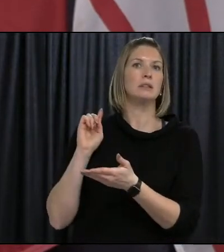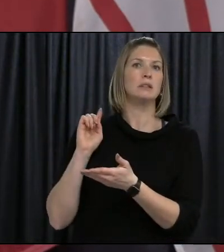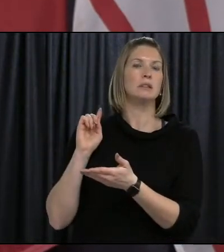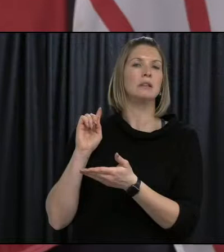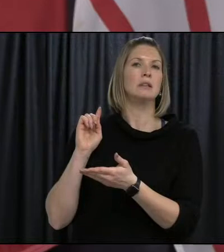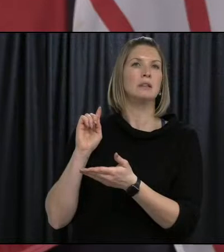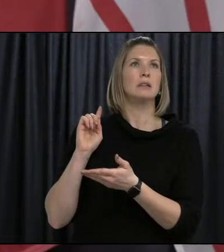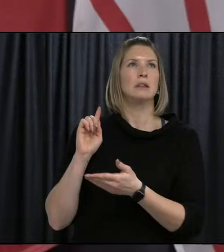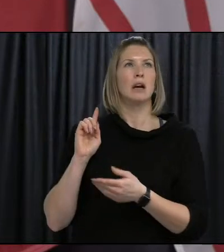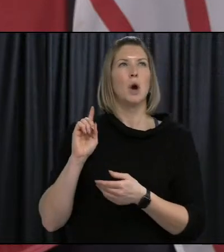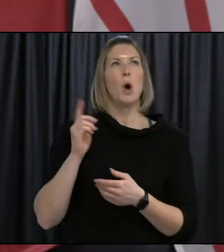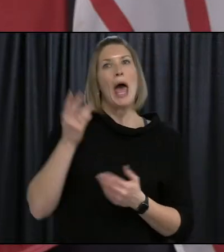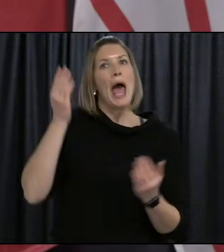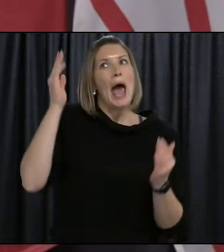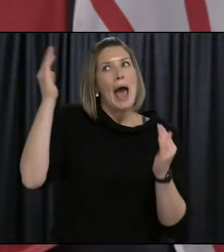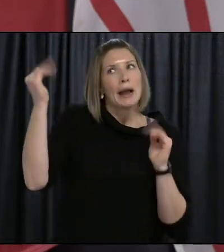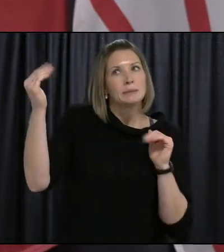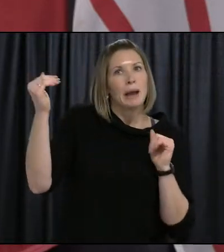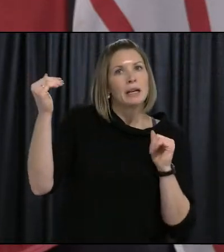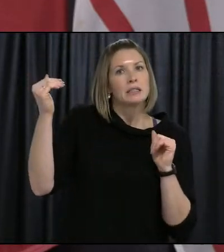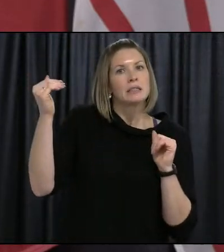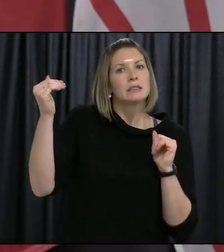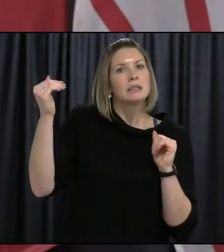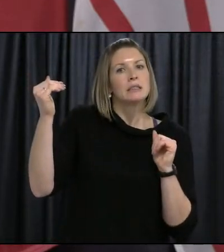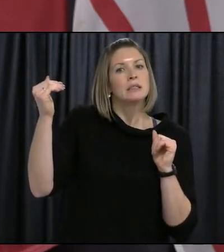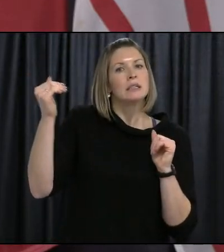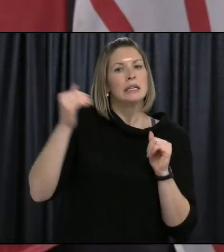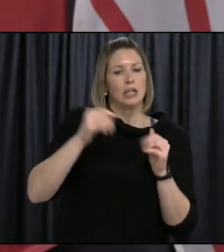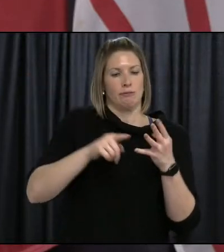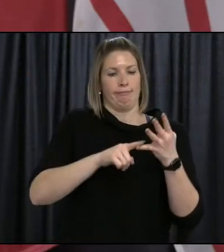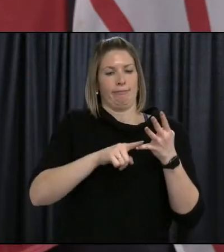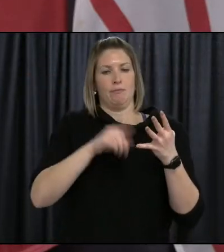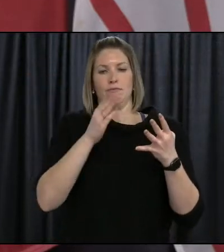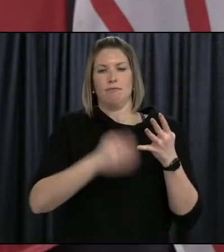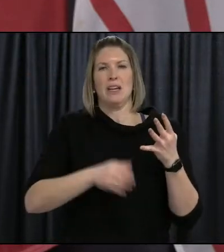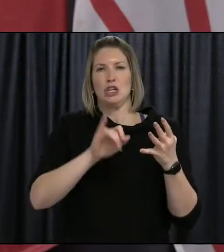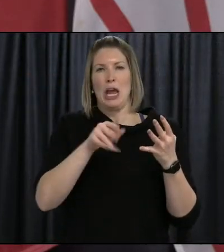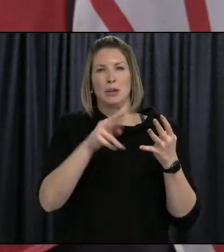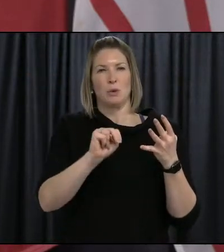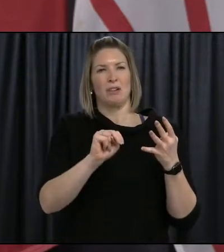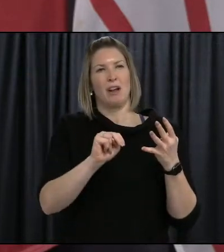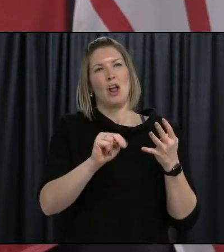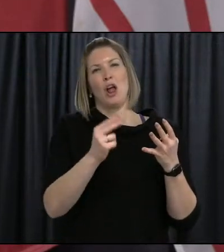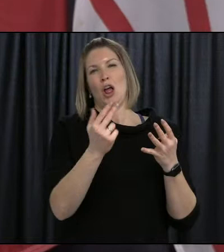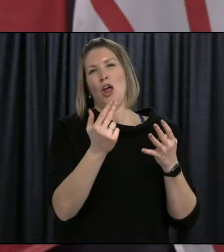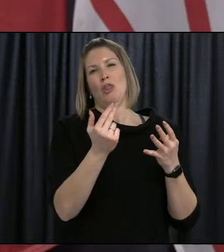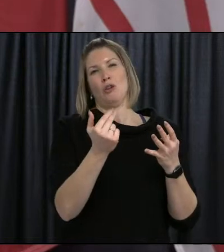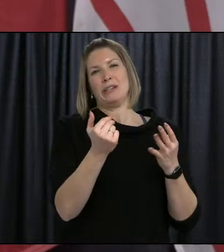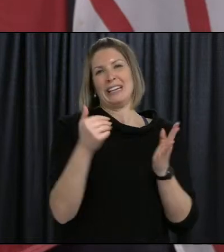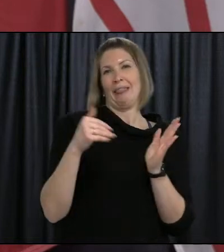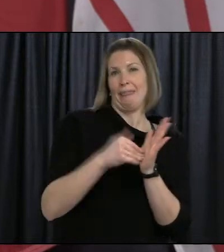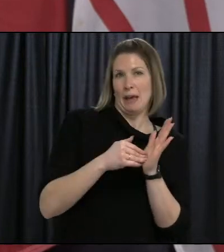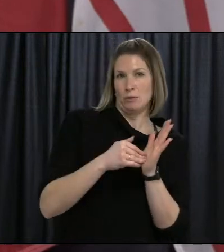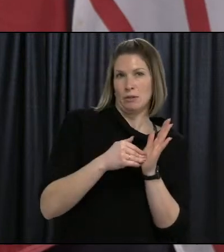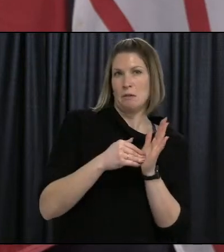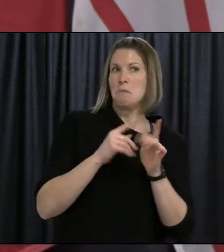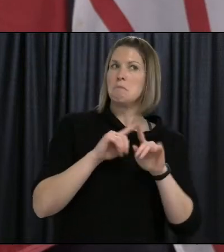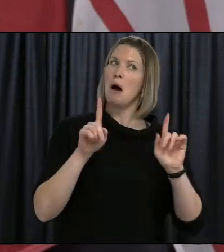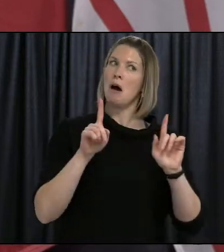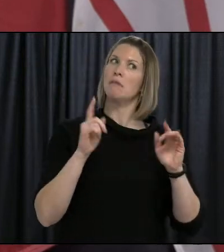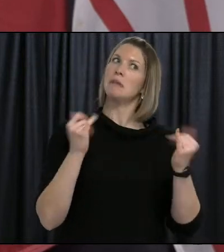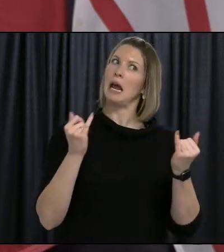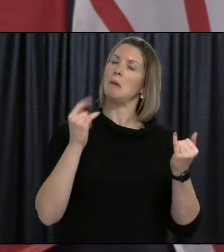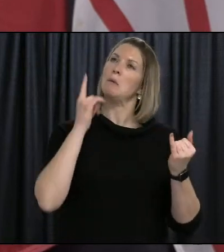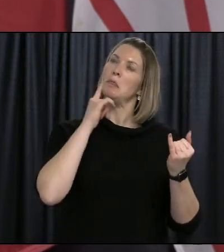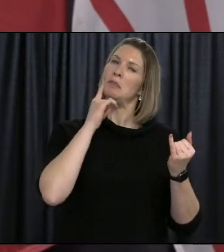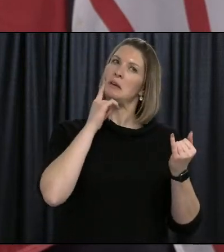looked like in the ballpark of 13,000 by the end of January. I stand to be slightly corrected, but now they look like they'll be more towards the 15 or